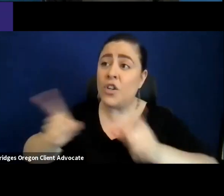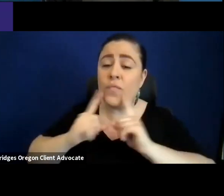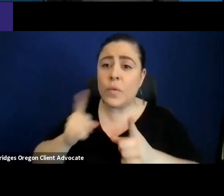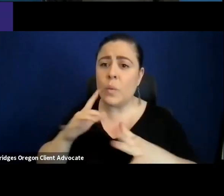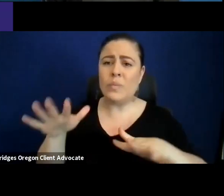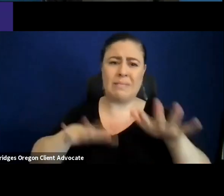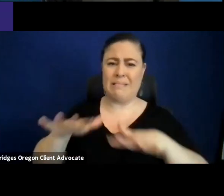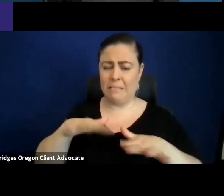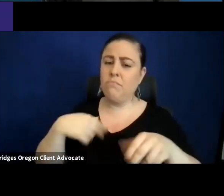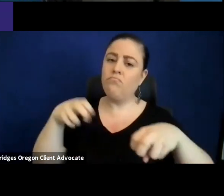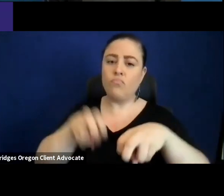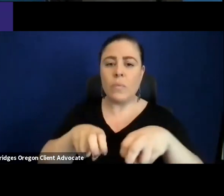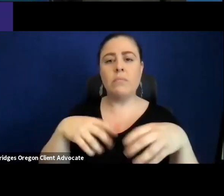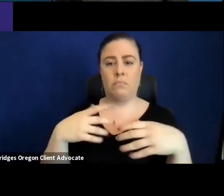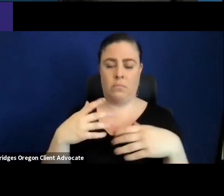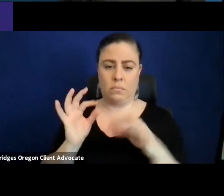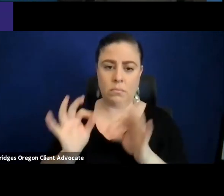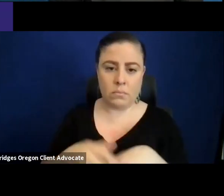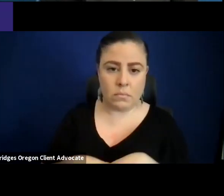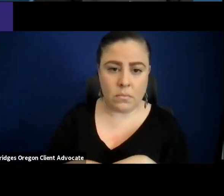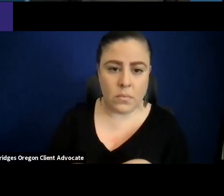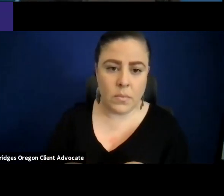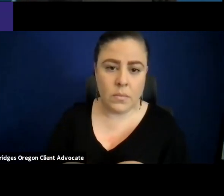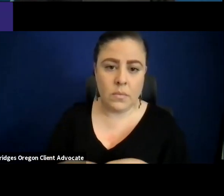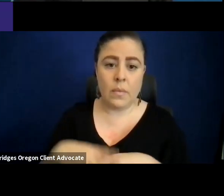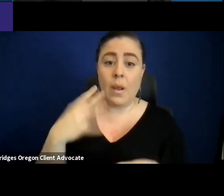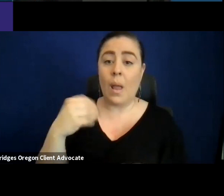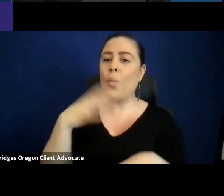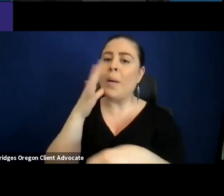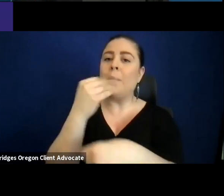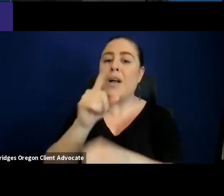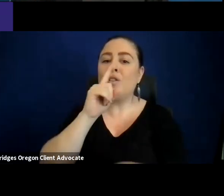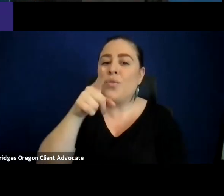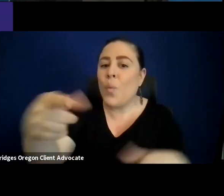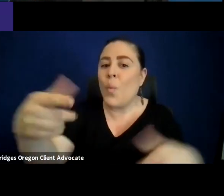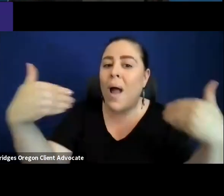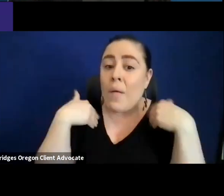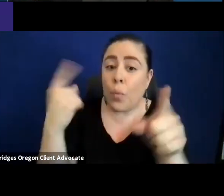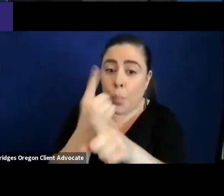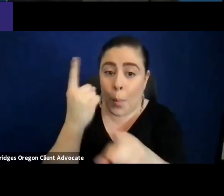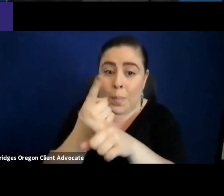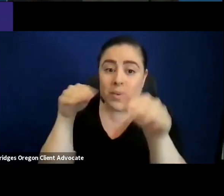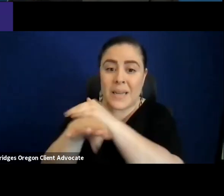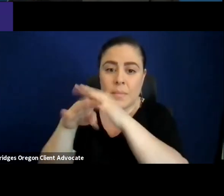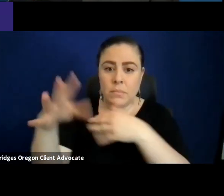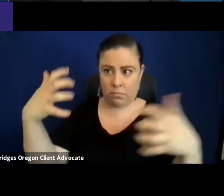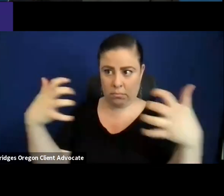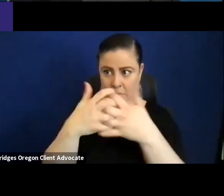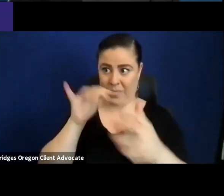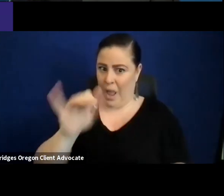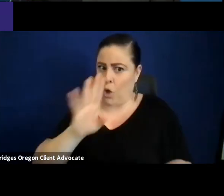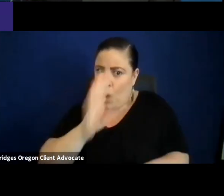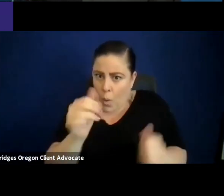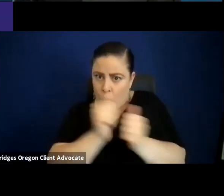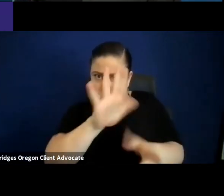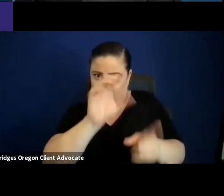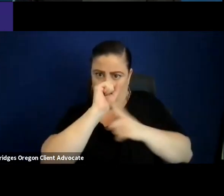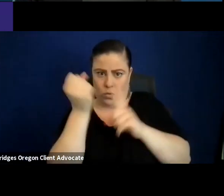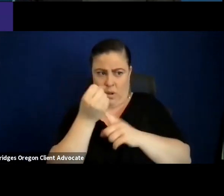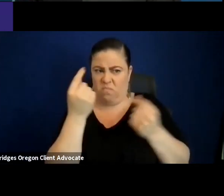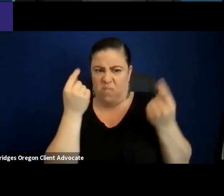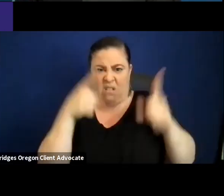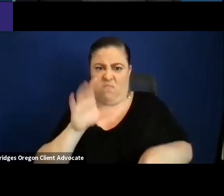have visitation or investigations, during interviews, things like that. Making sure that you have appropriate